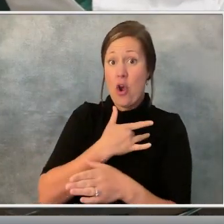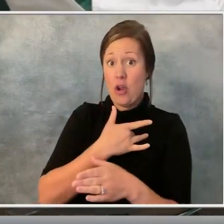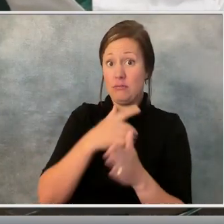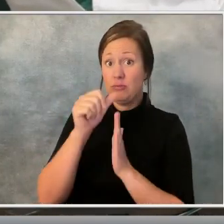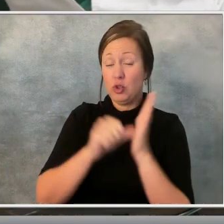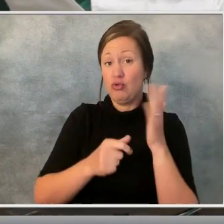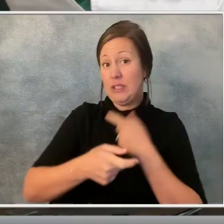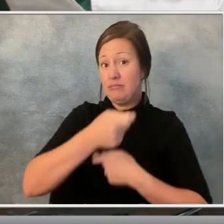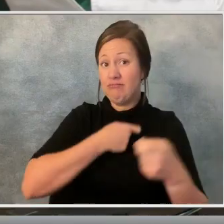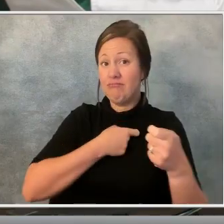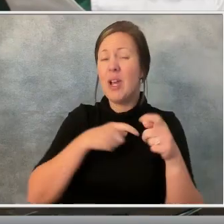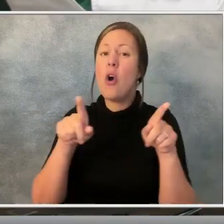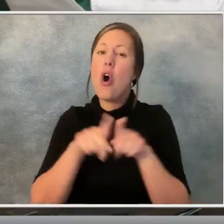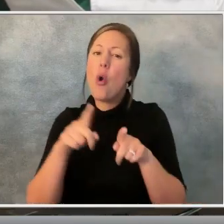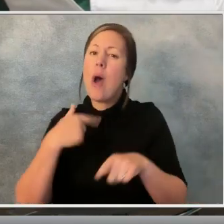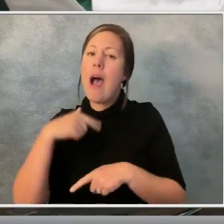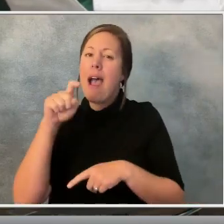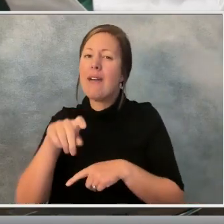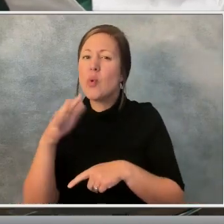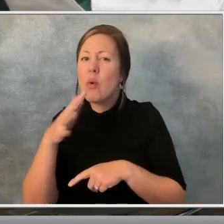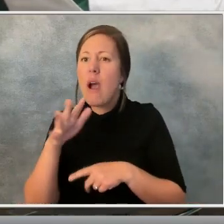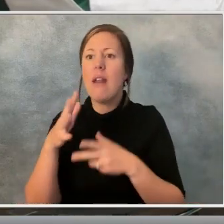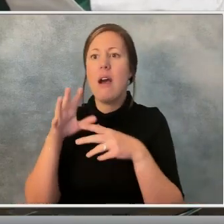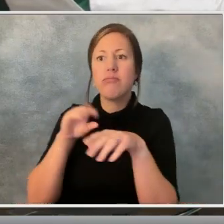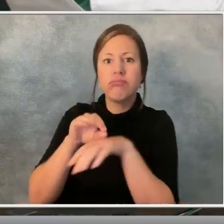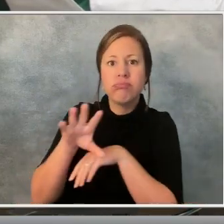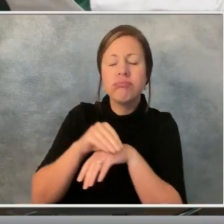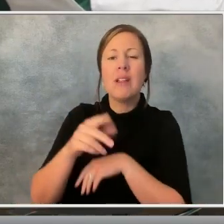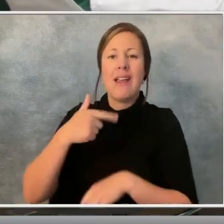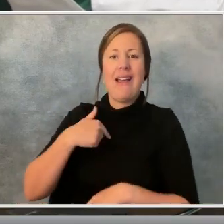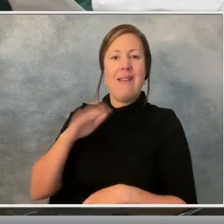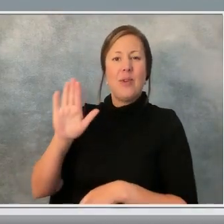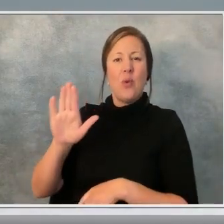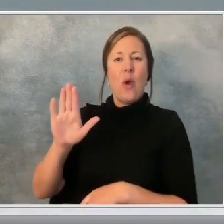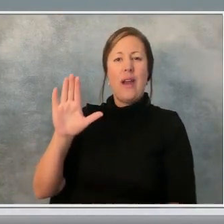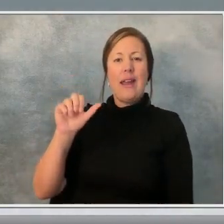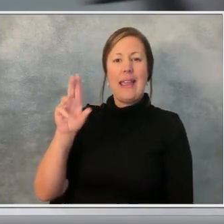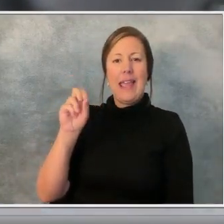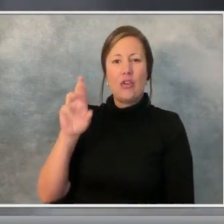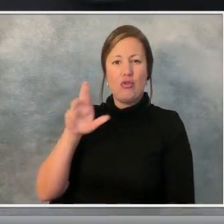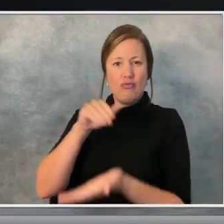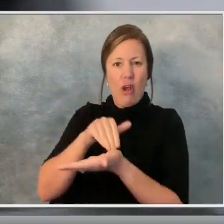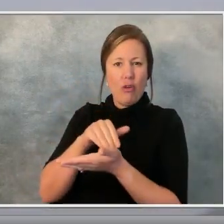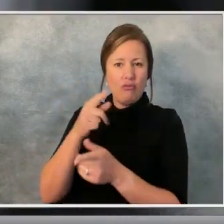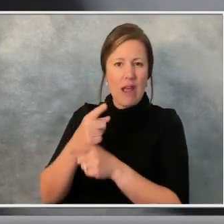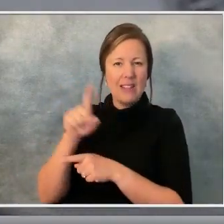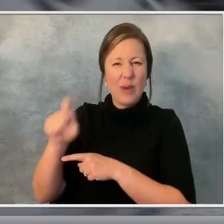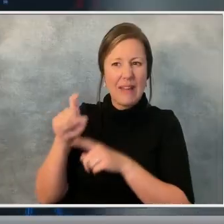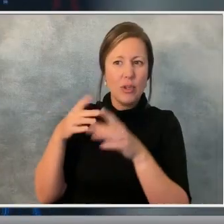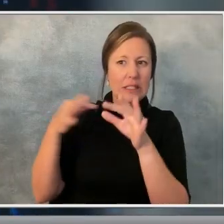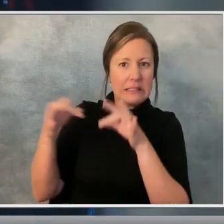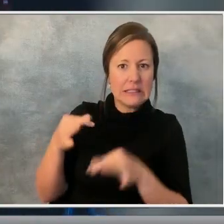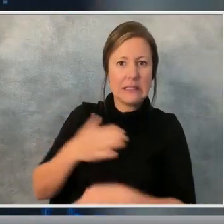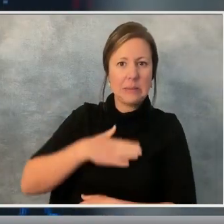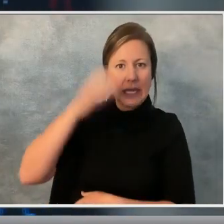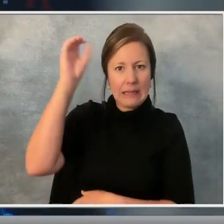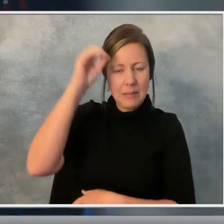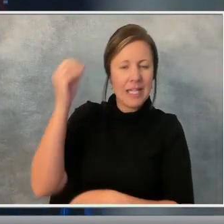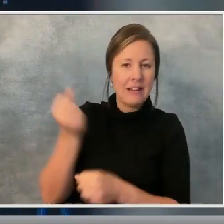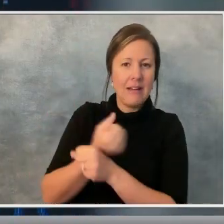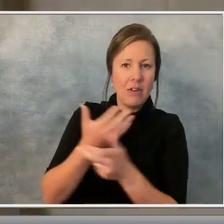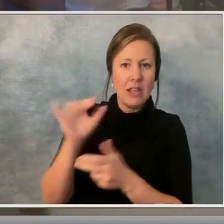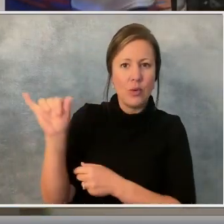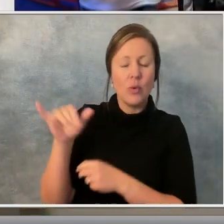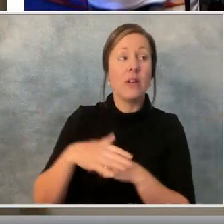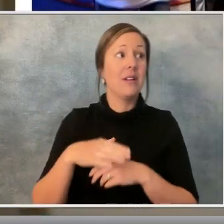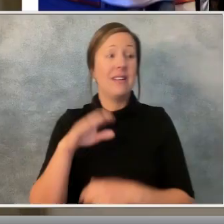me to weigh in on that to tell them that it was okay from your prostate cancer for you to have the transplant. Eddie doesn't remember that moment or most of the moments leading up to